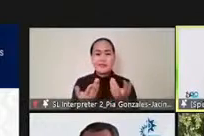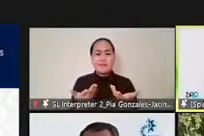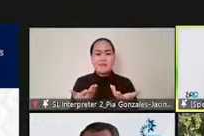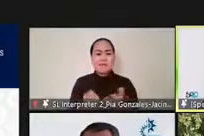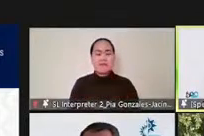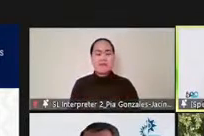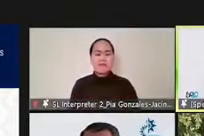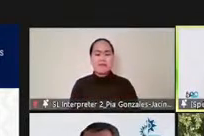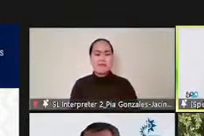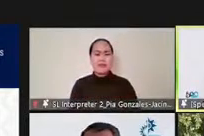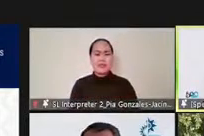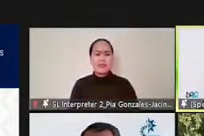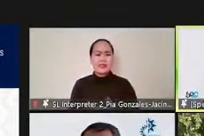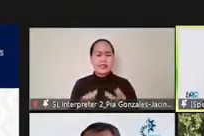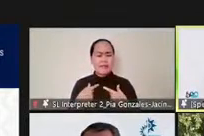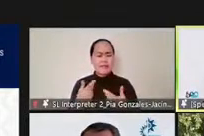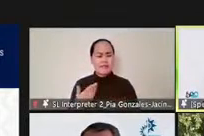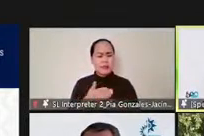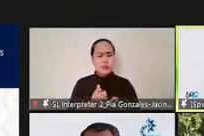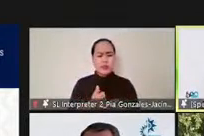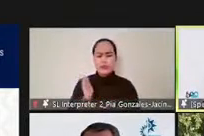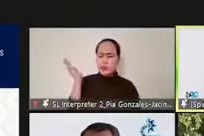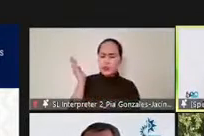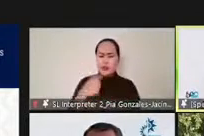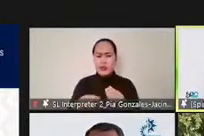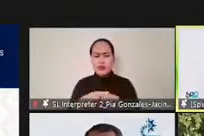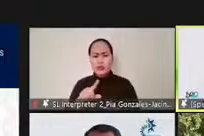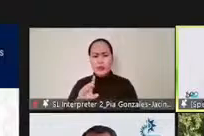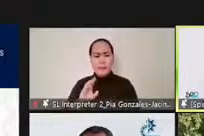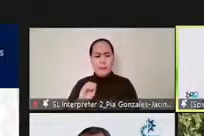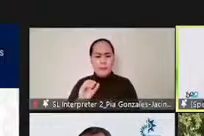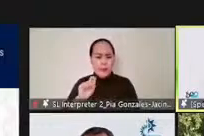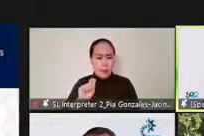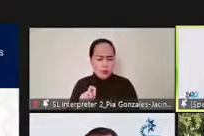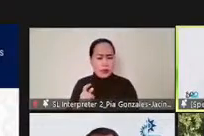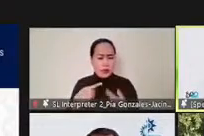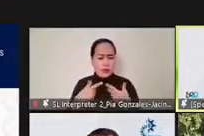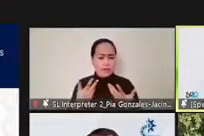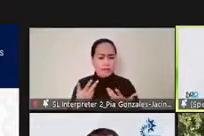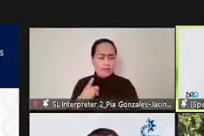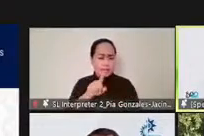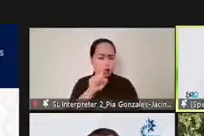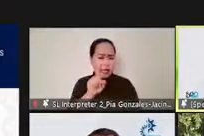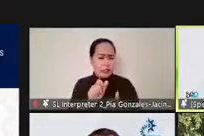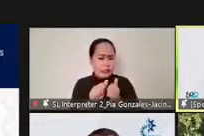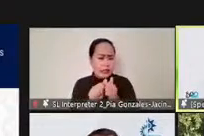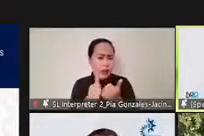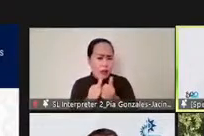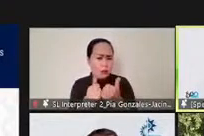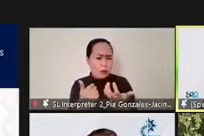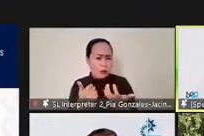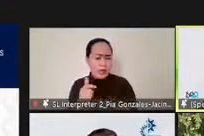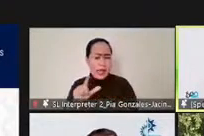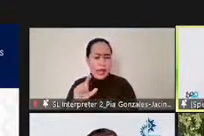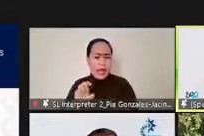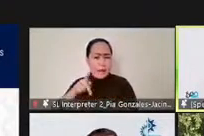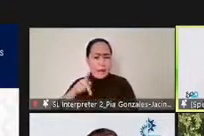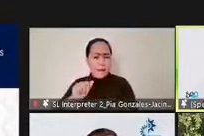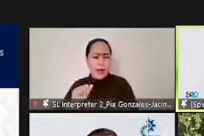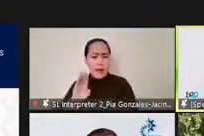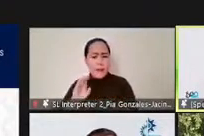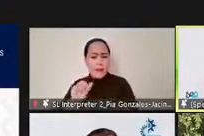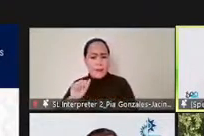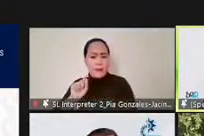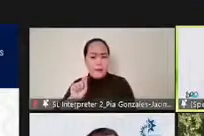because part of your presentation was on the LEPA boat. So I'd like to ask, how's the LEPA boat building